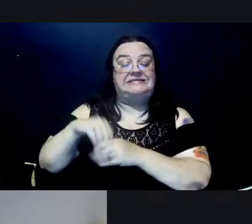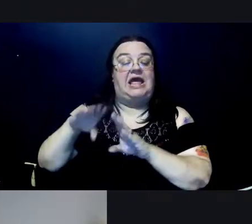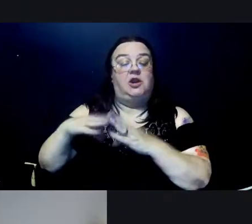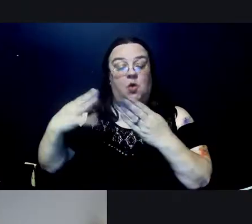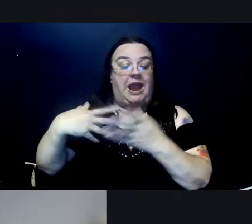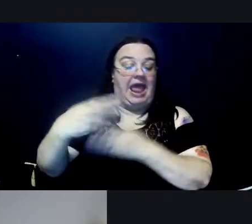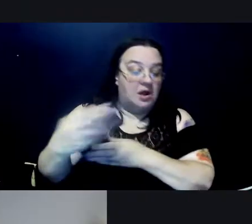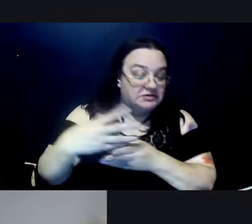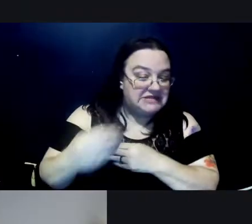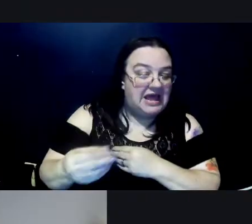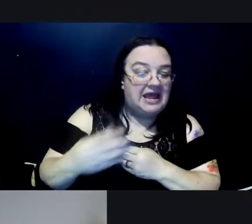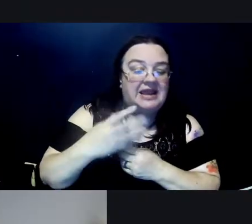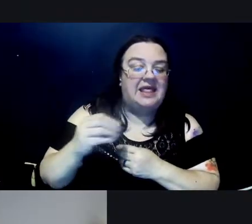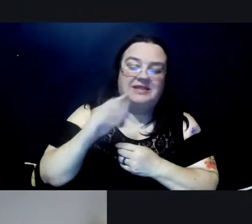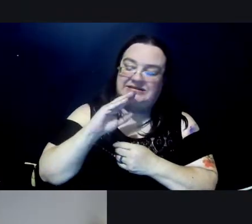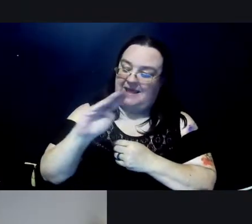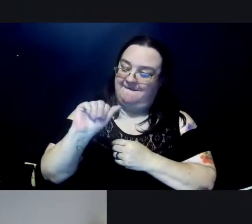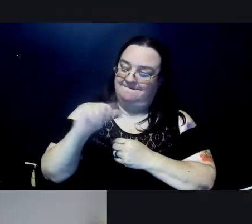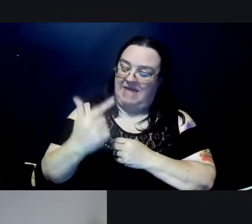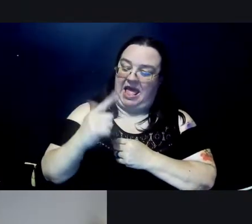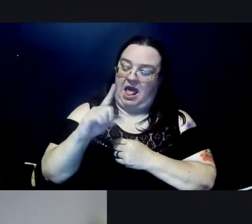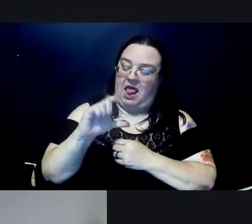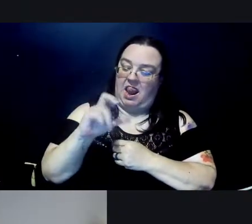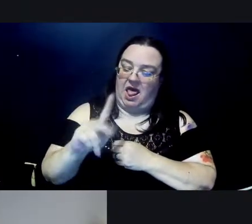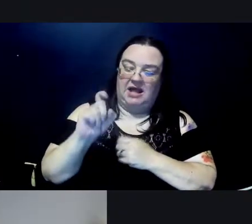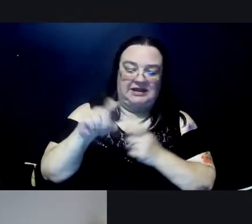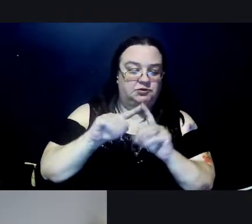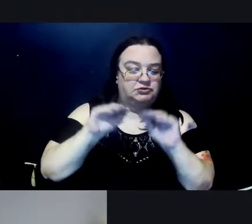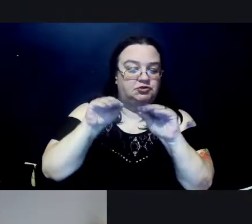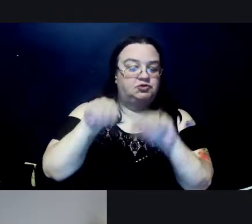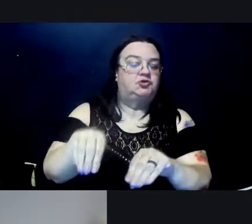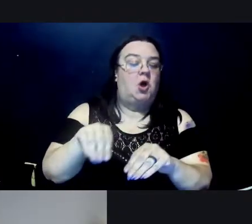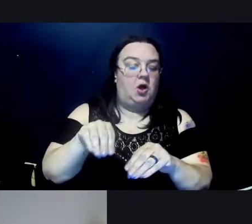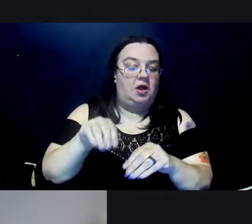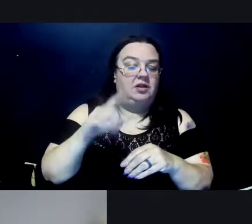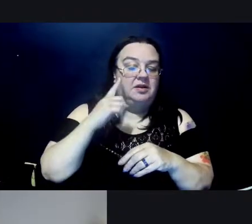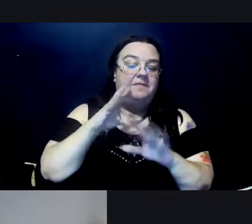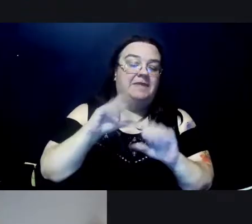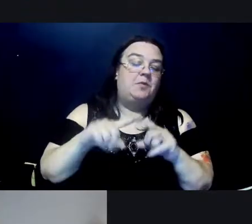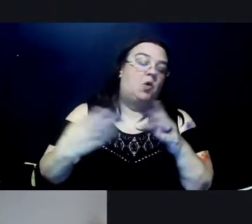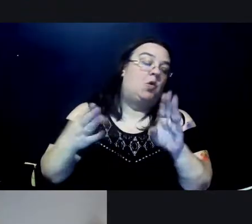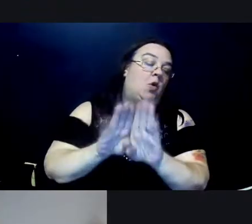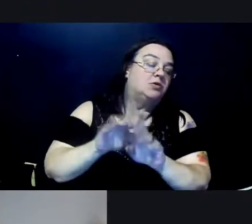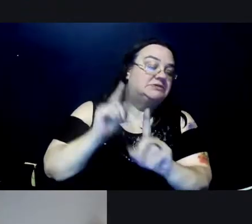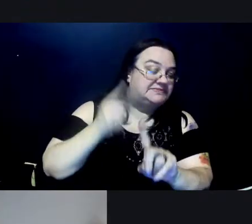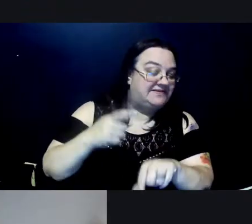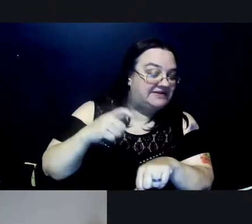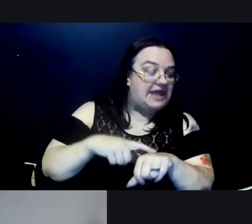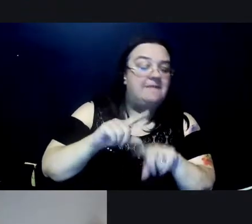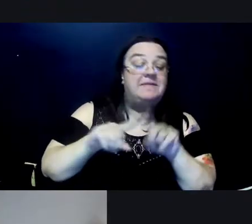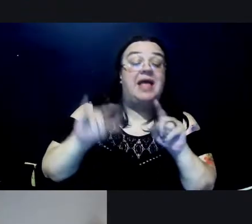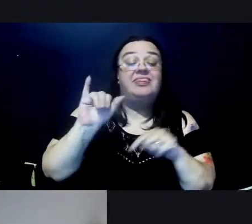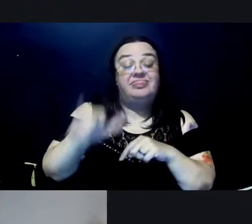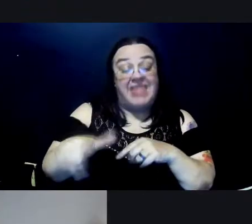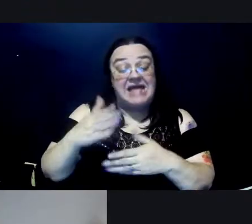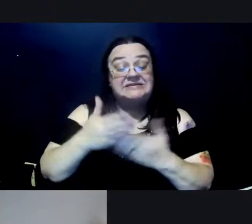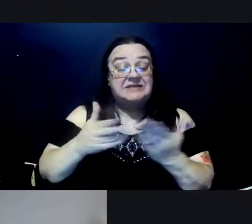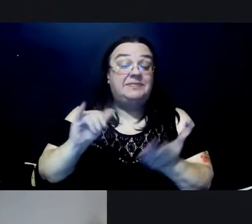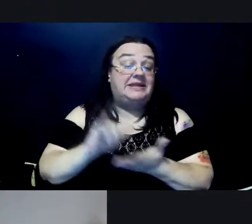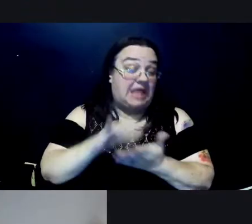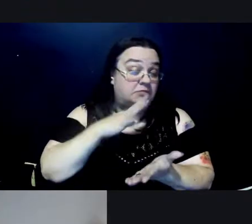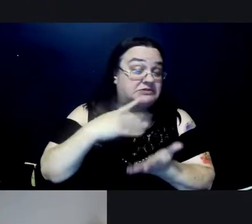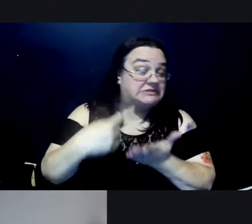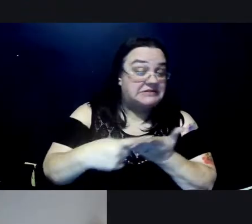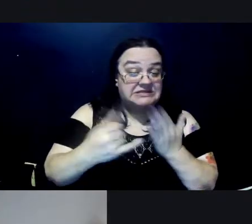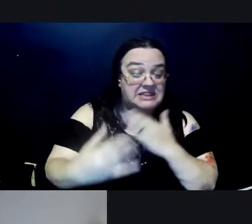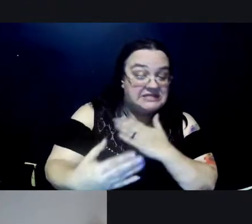to install in order to be able to close that at a certain time. But that is something that was of discussion this morning as well. I'm not